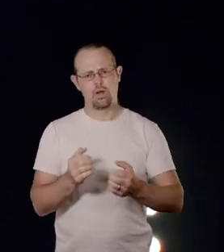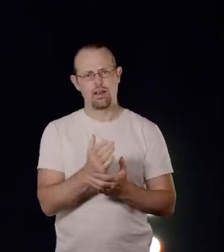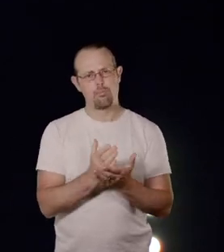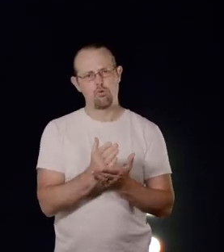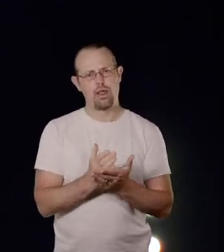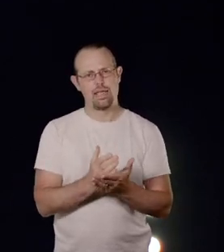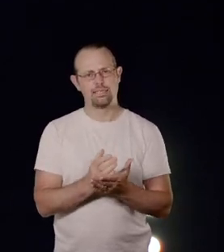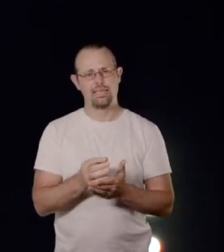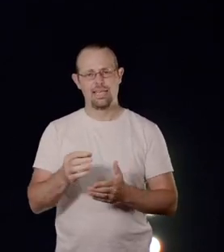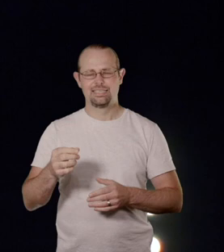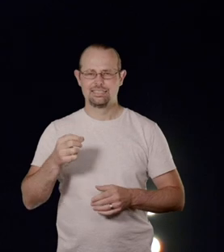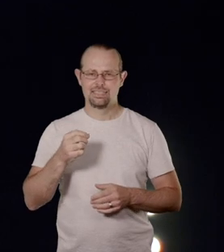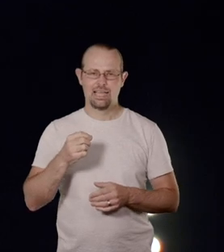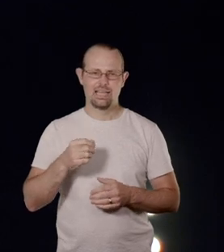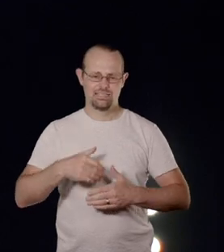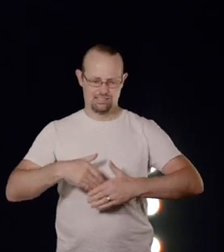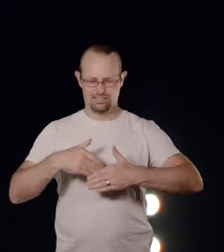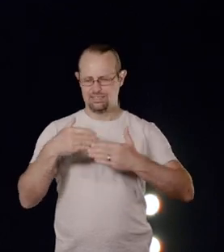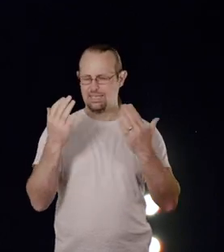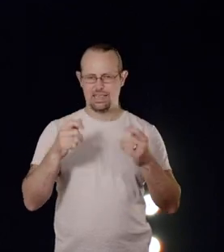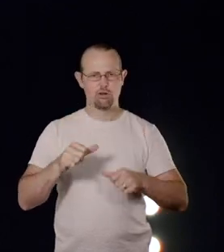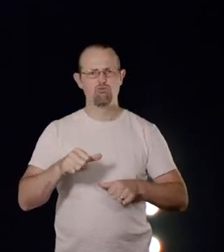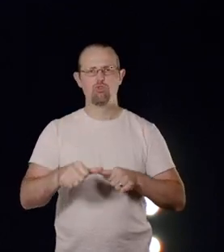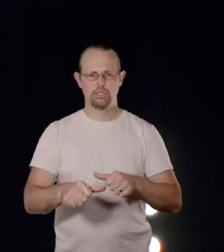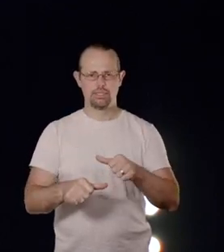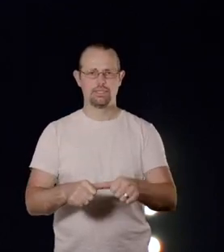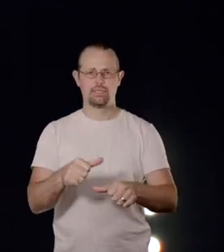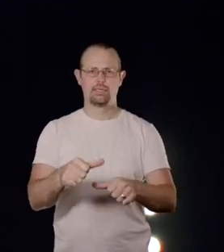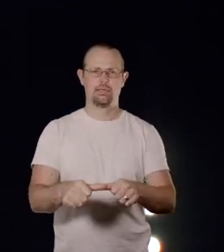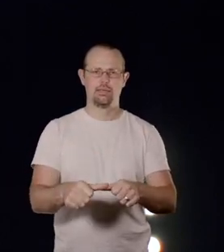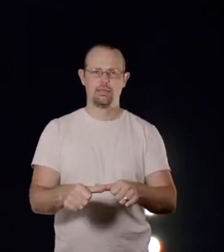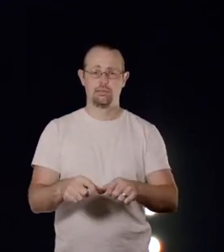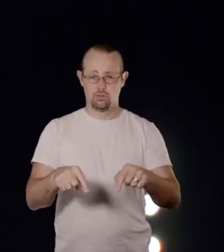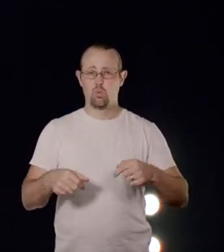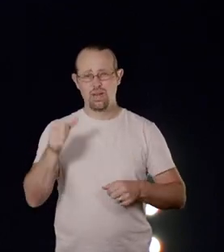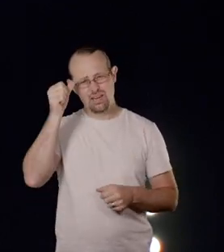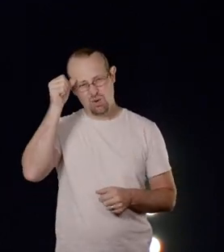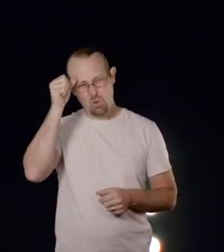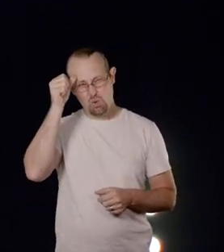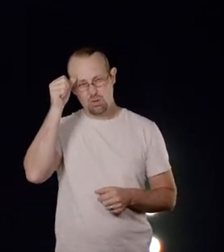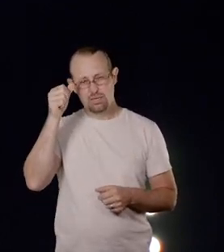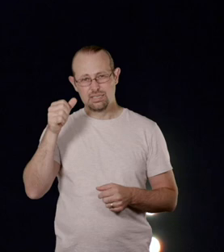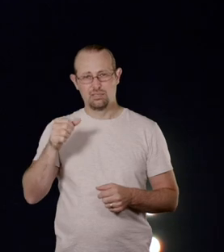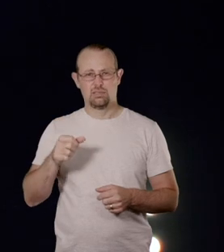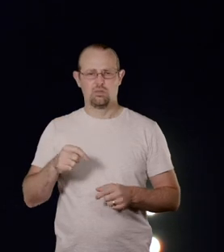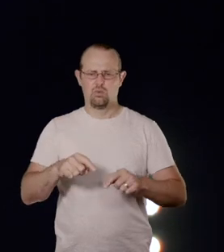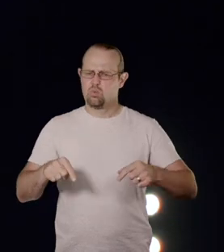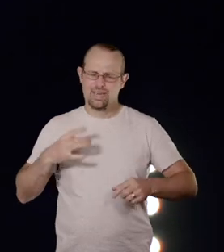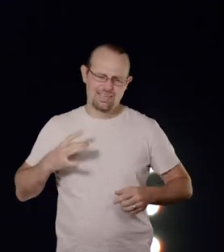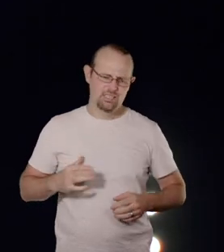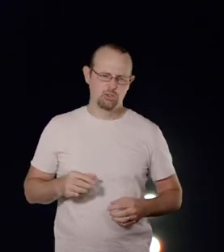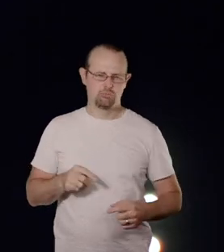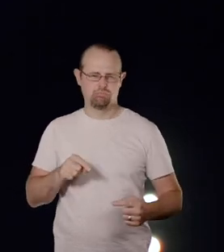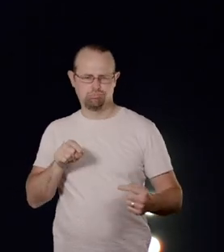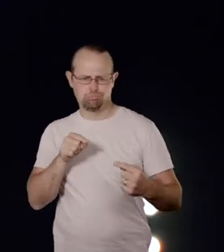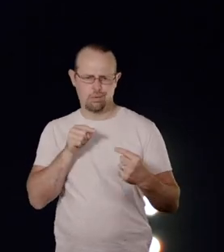it early, and we're doing it with a sense of urgency, because we know we need to tackle fear. We know we need to nourish